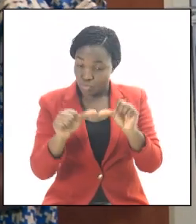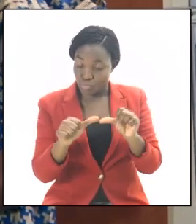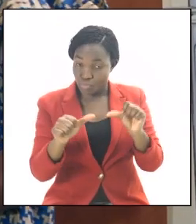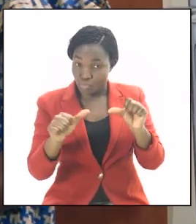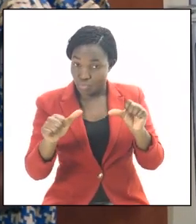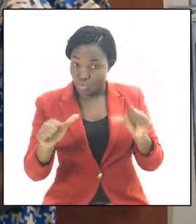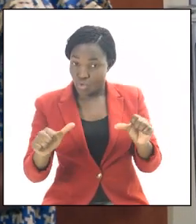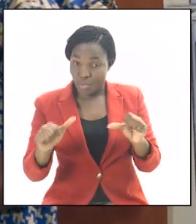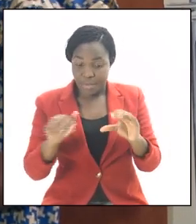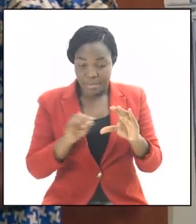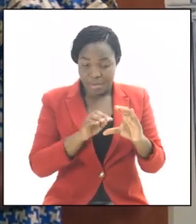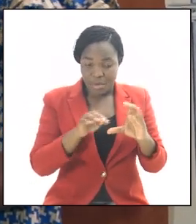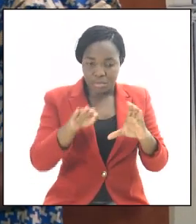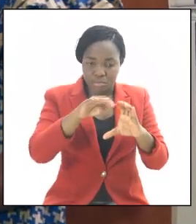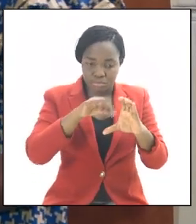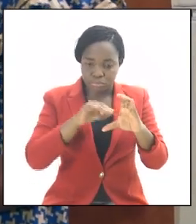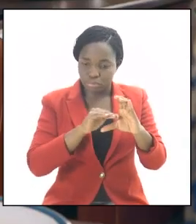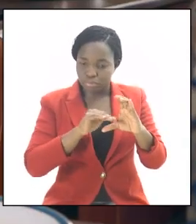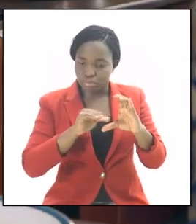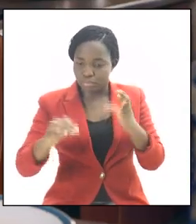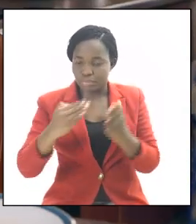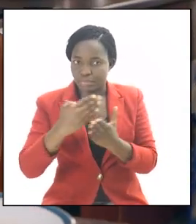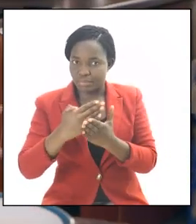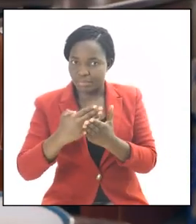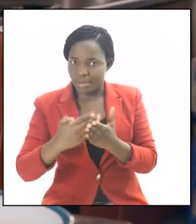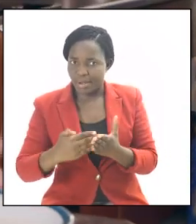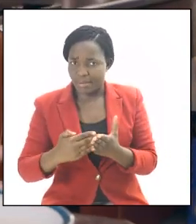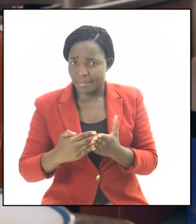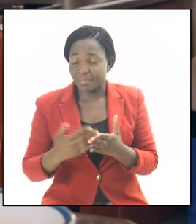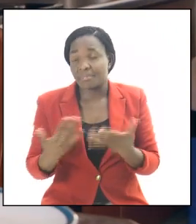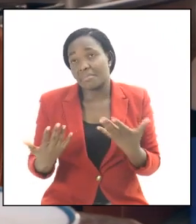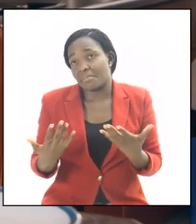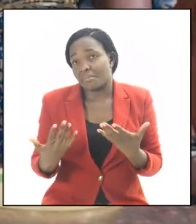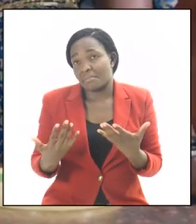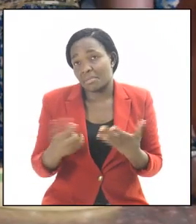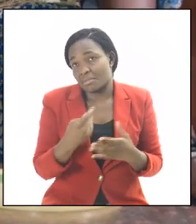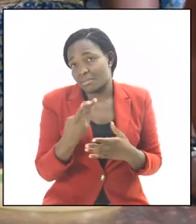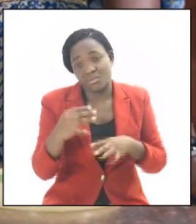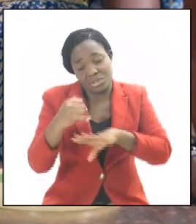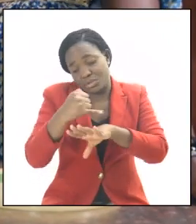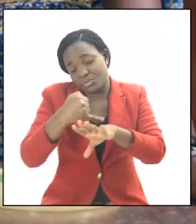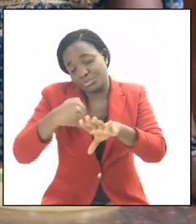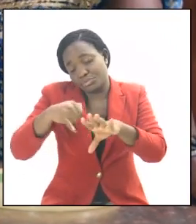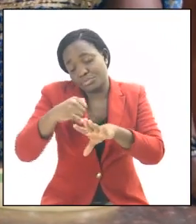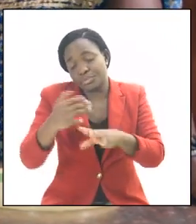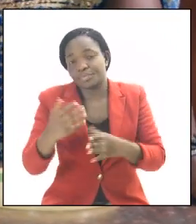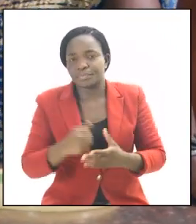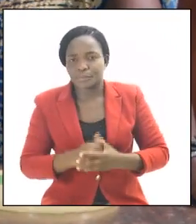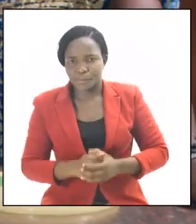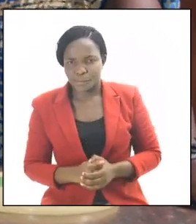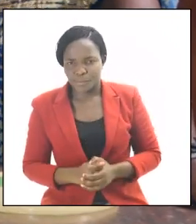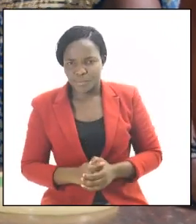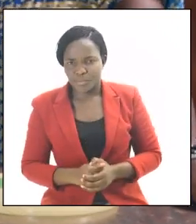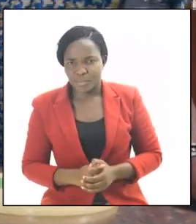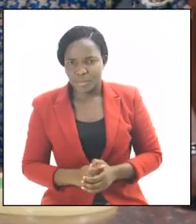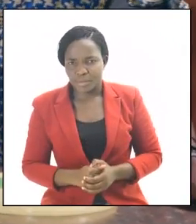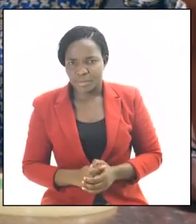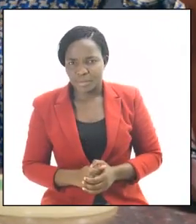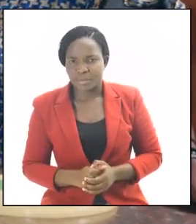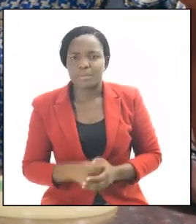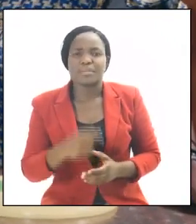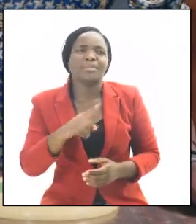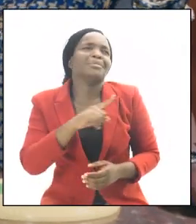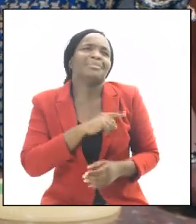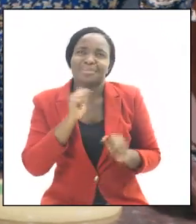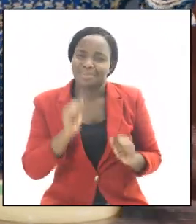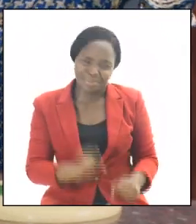of any circle to work out, let's say, the area. Does it have to be a pie?